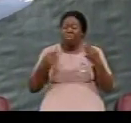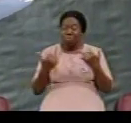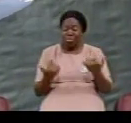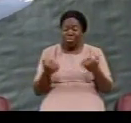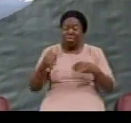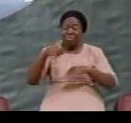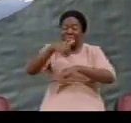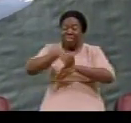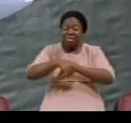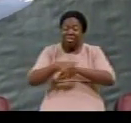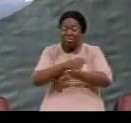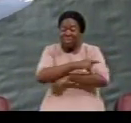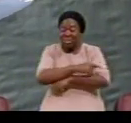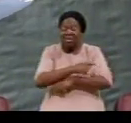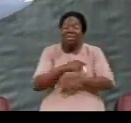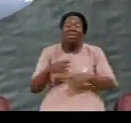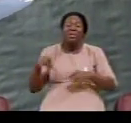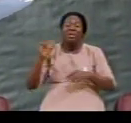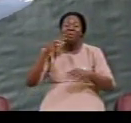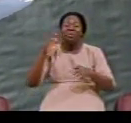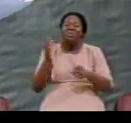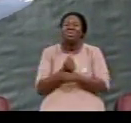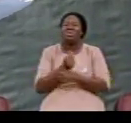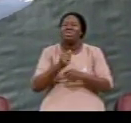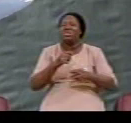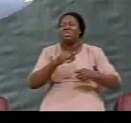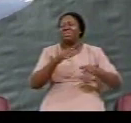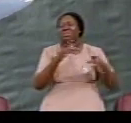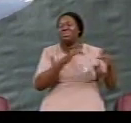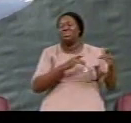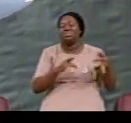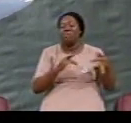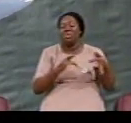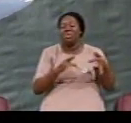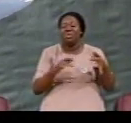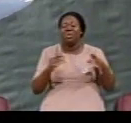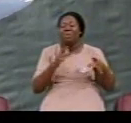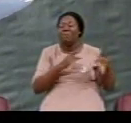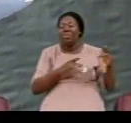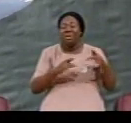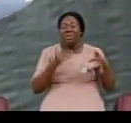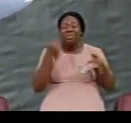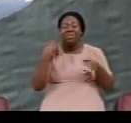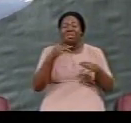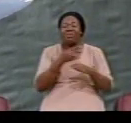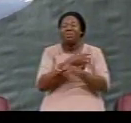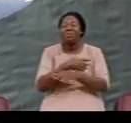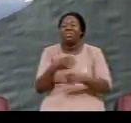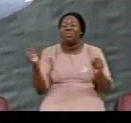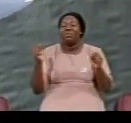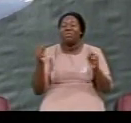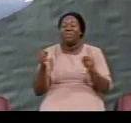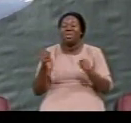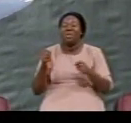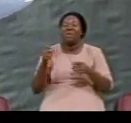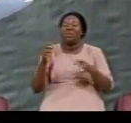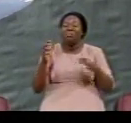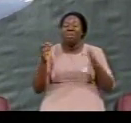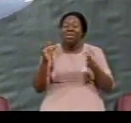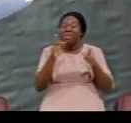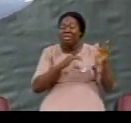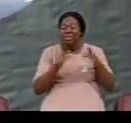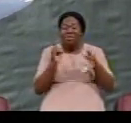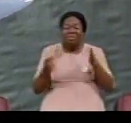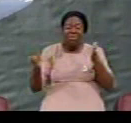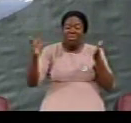we receive mercy. May we receive mercy. Mercy for salvation. Mercy for restoration.